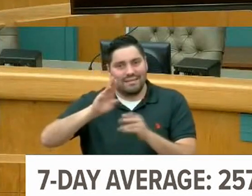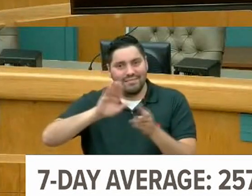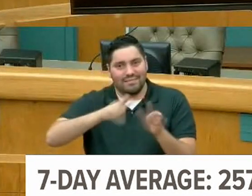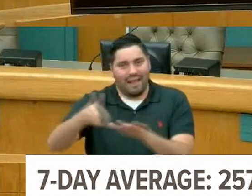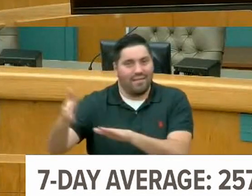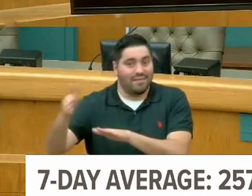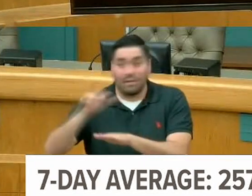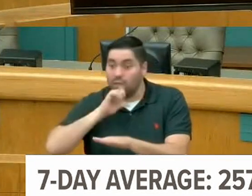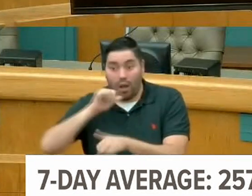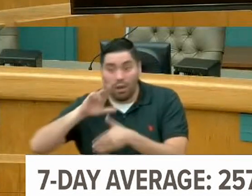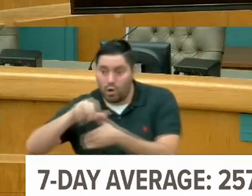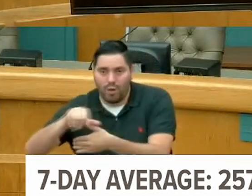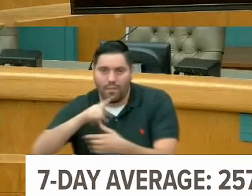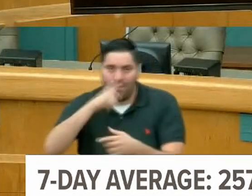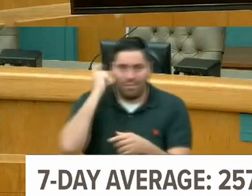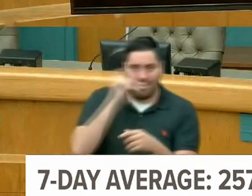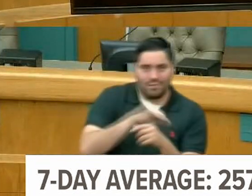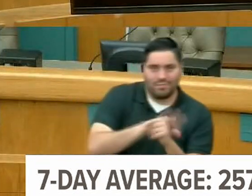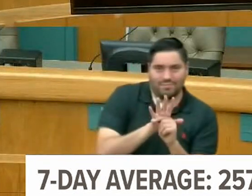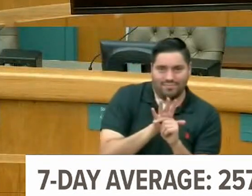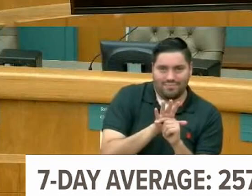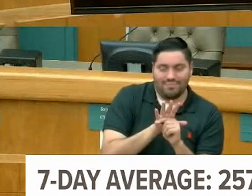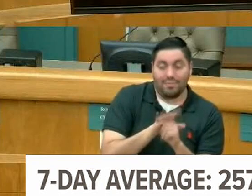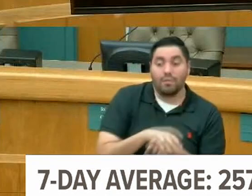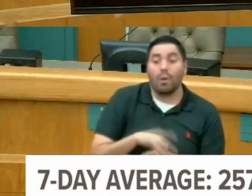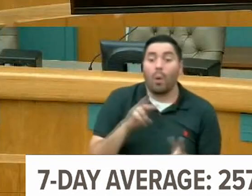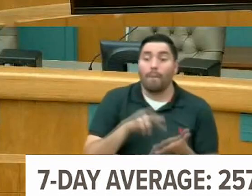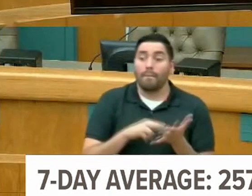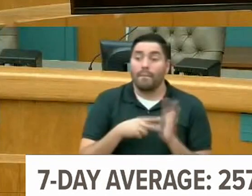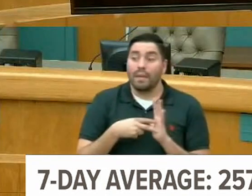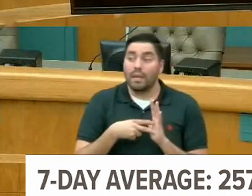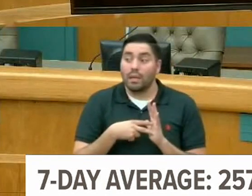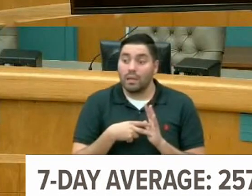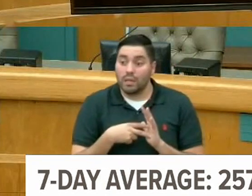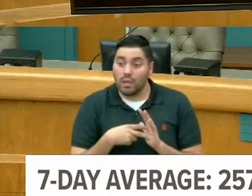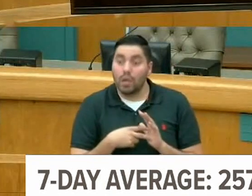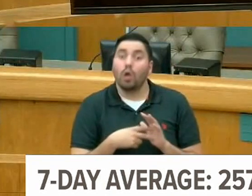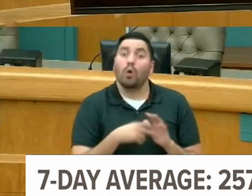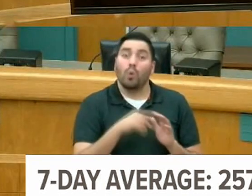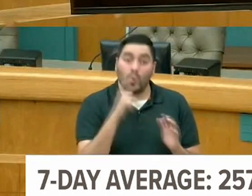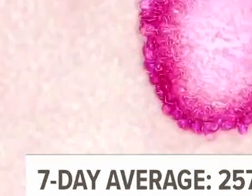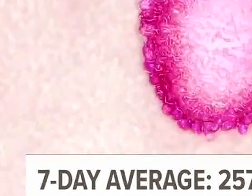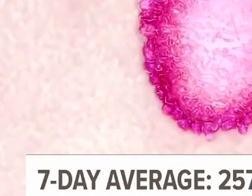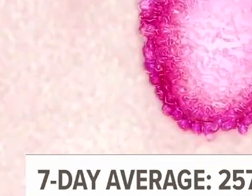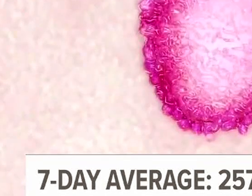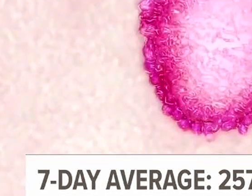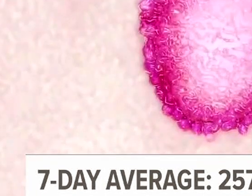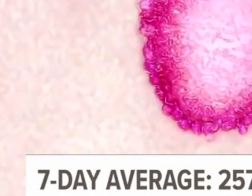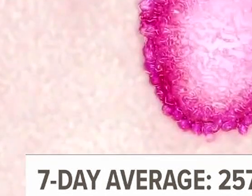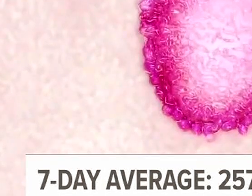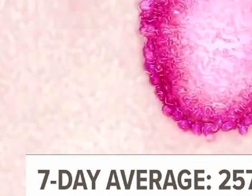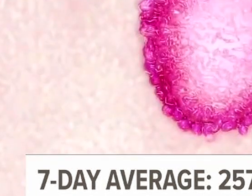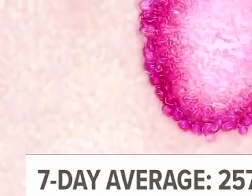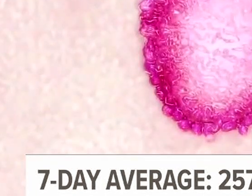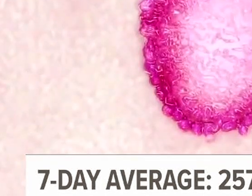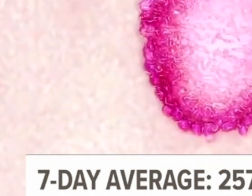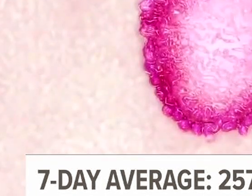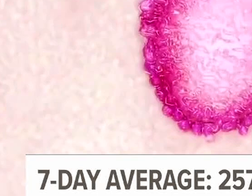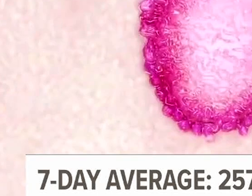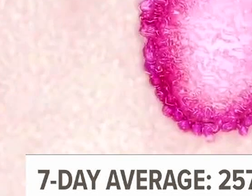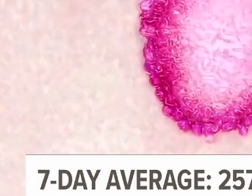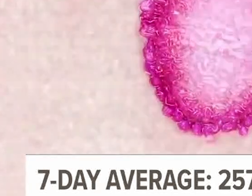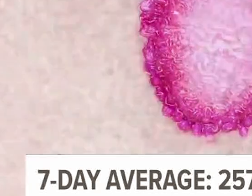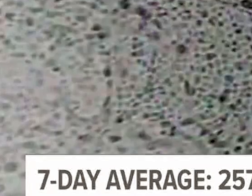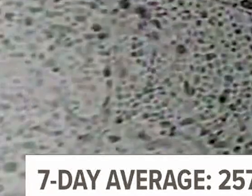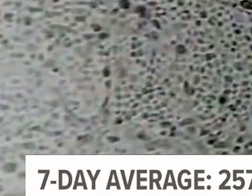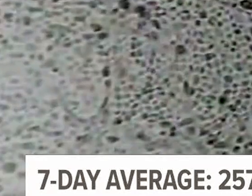so we're not going to win this battle until we see the fatalities disappear. Today Oasis County reported six